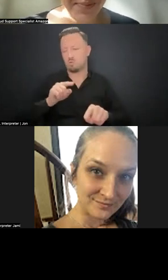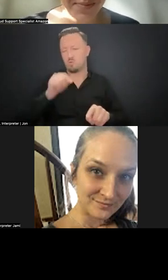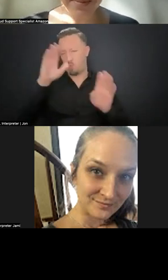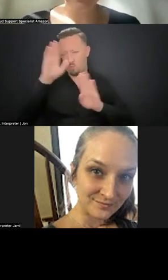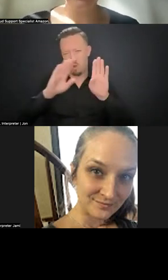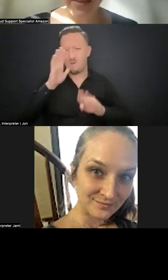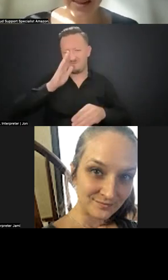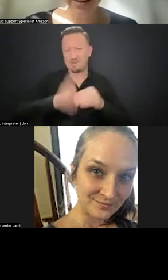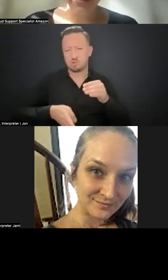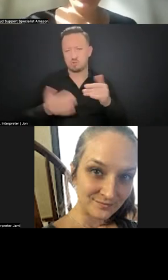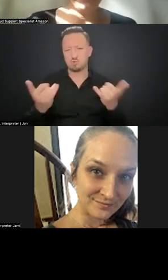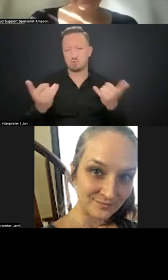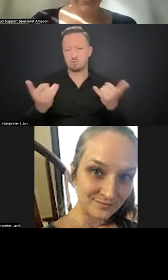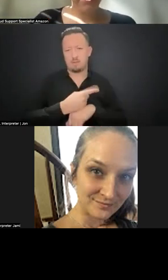today.